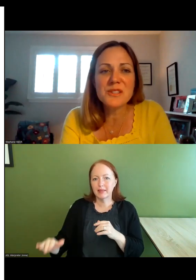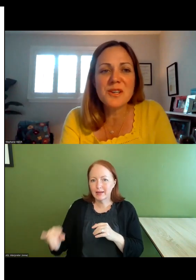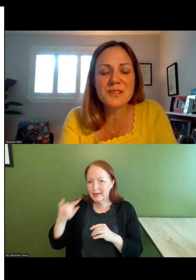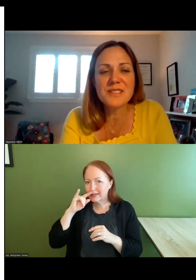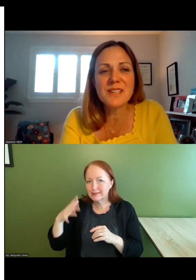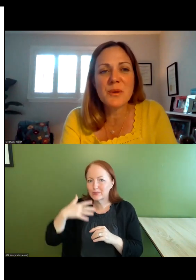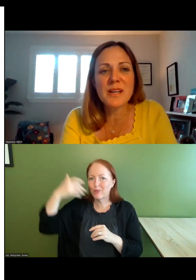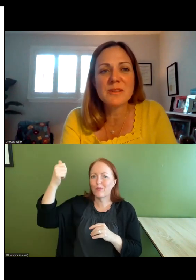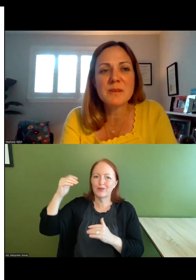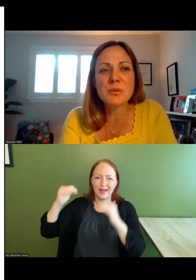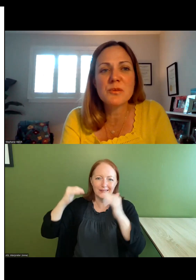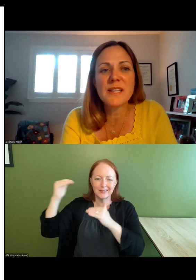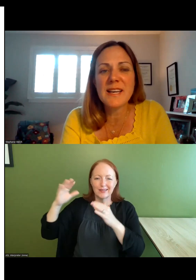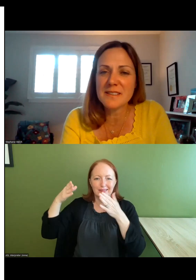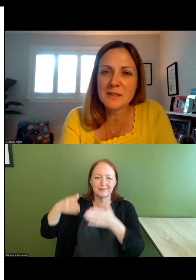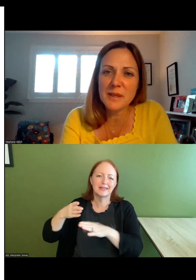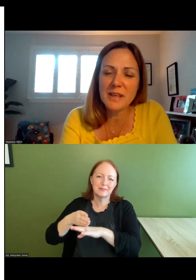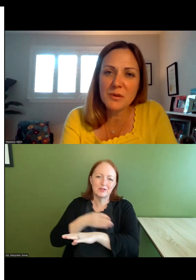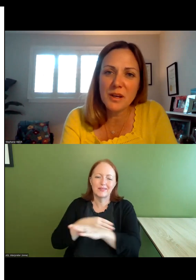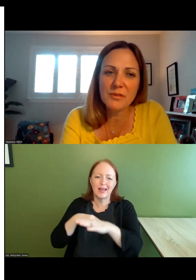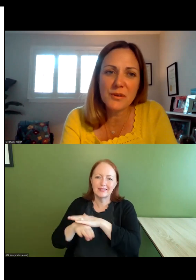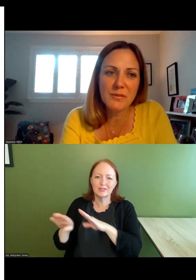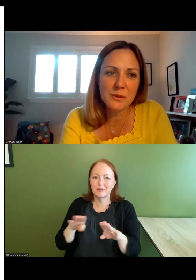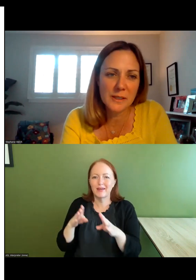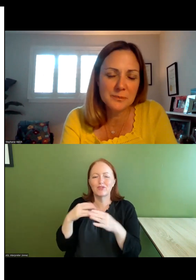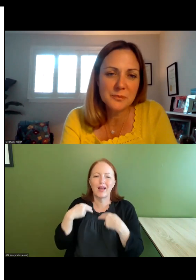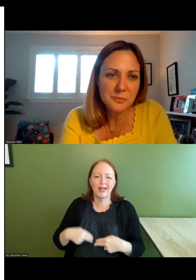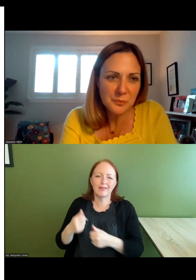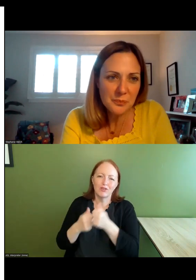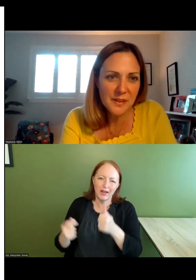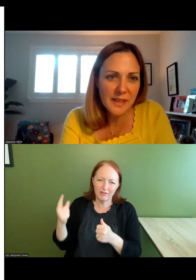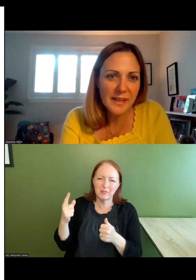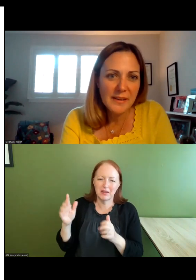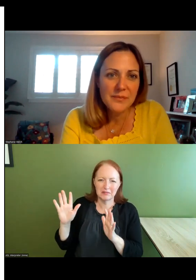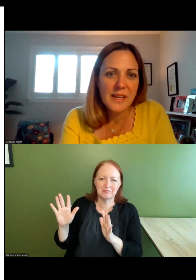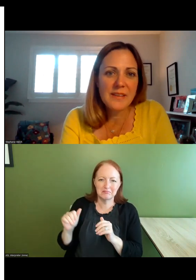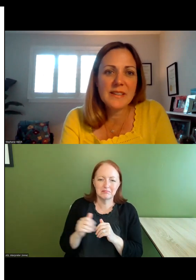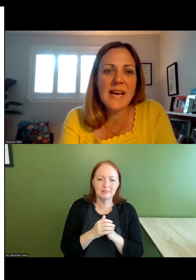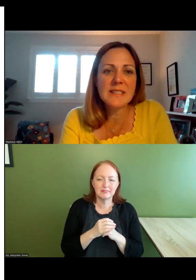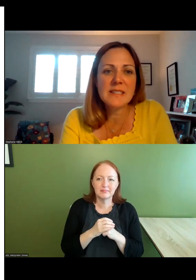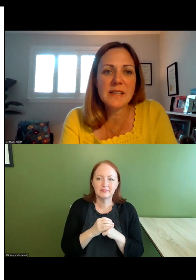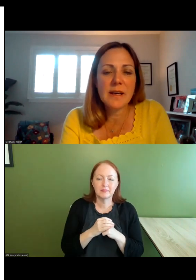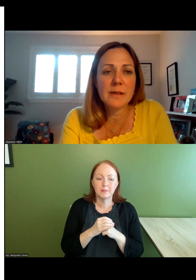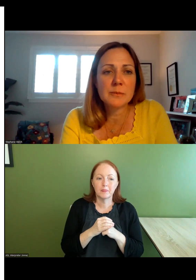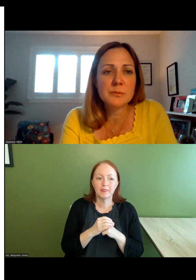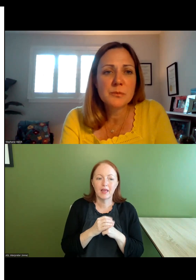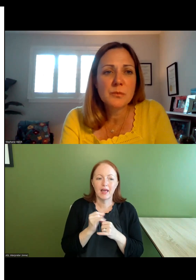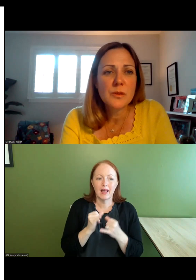to older adults, around improving access to behavioral health for everyone. And then